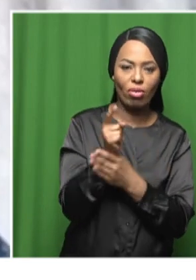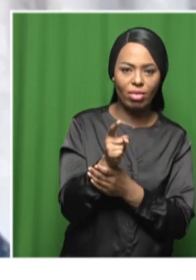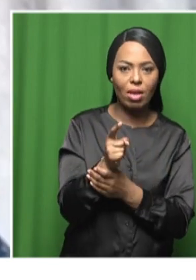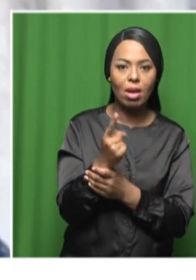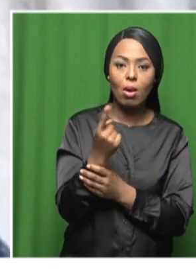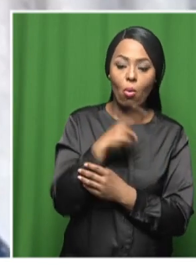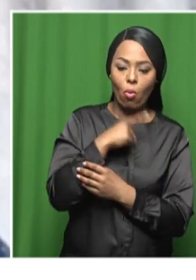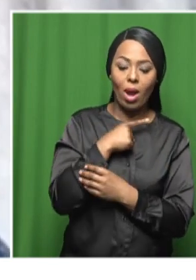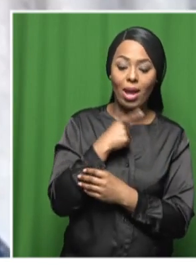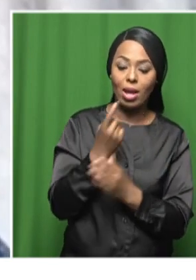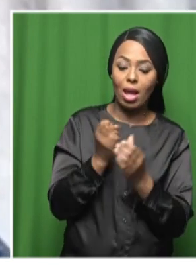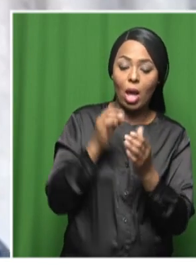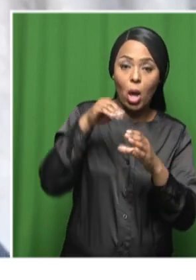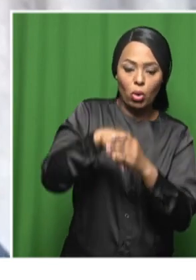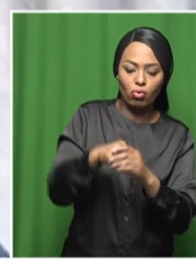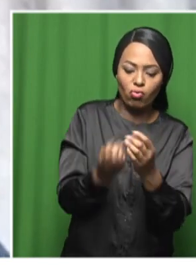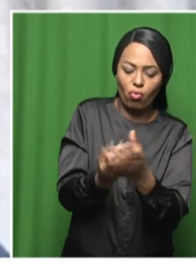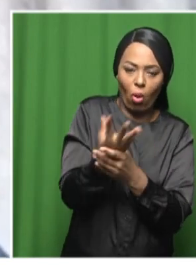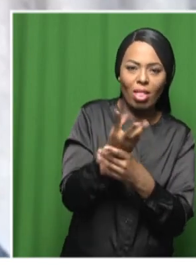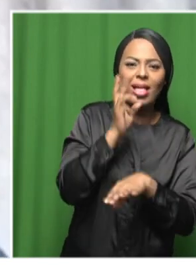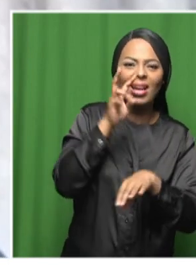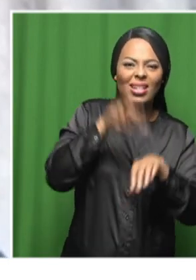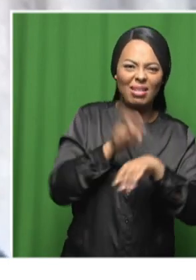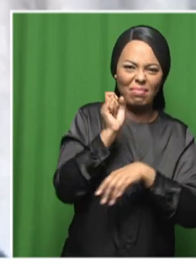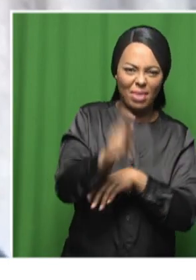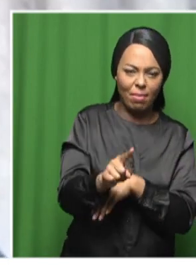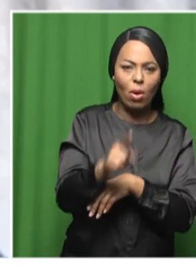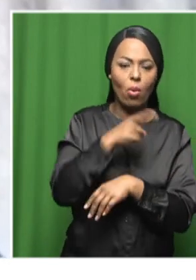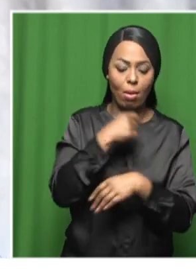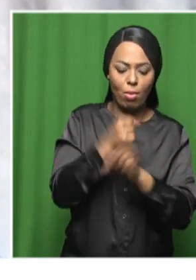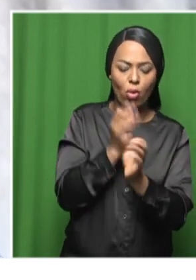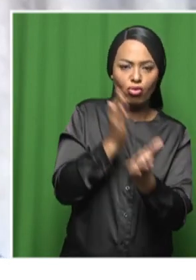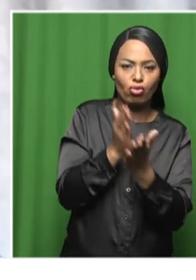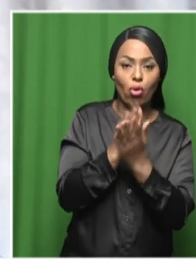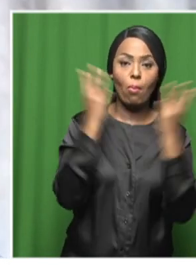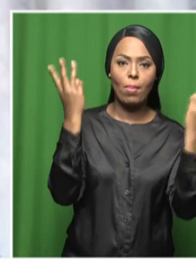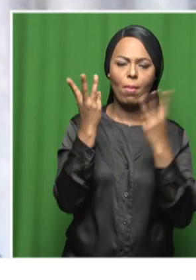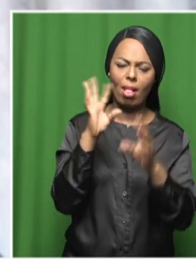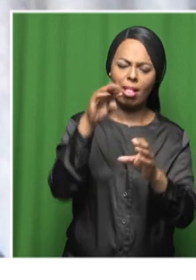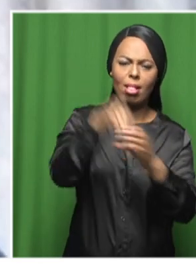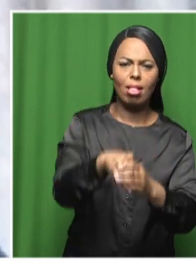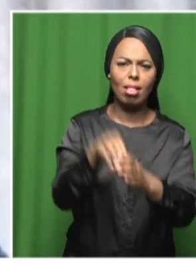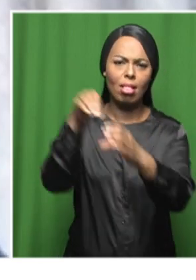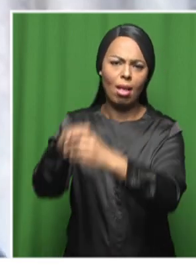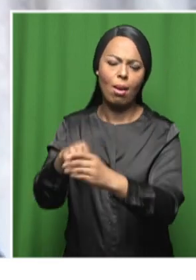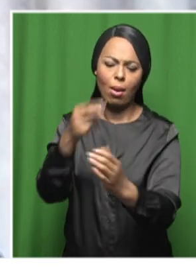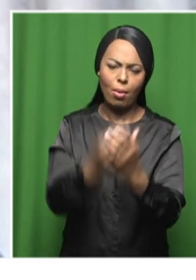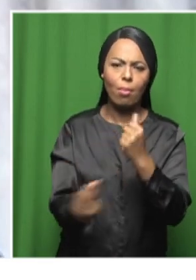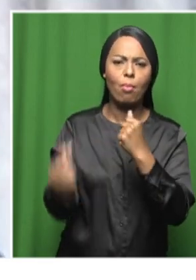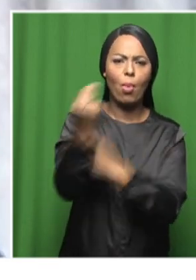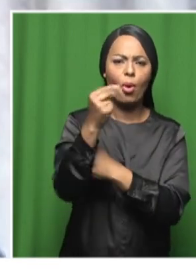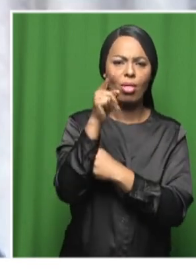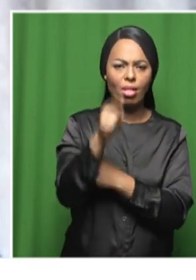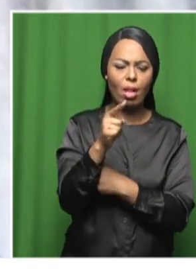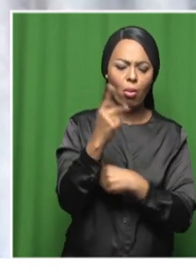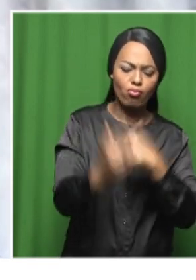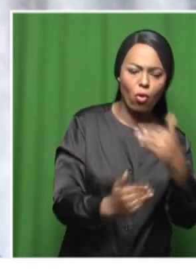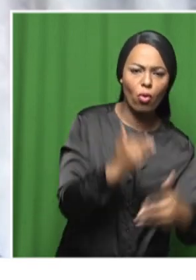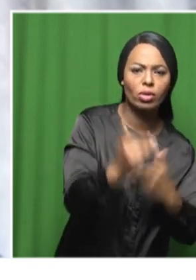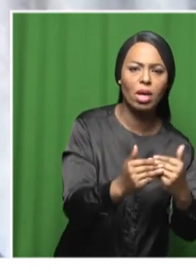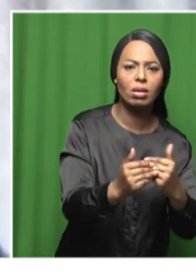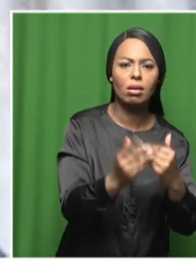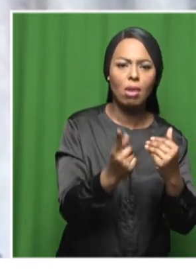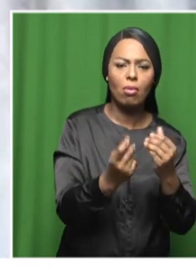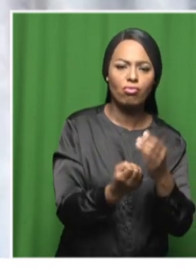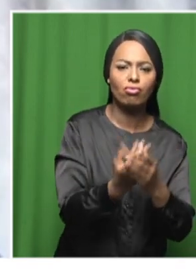need inclusive growth in the context of making sure that people are included both in the process of creating